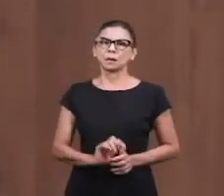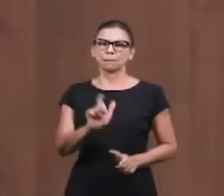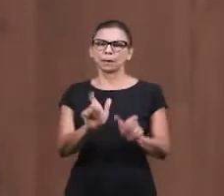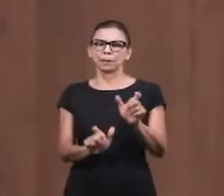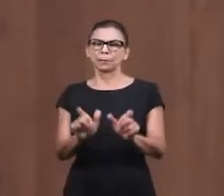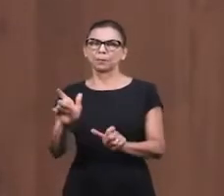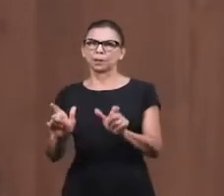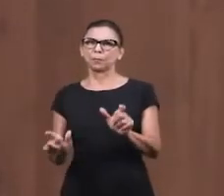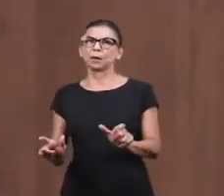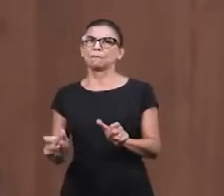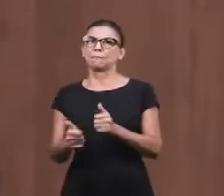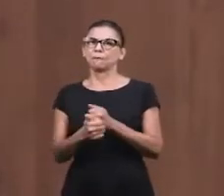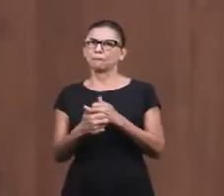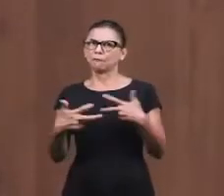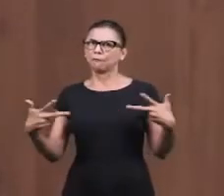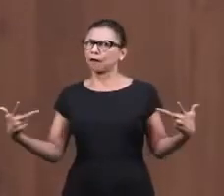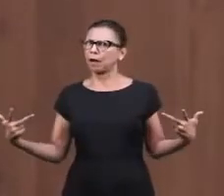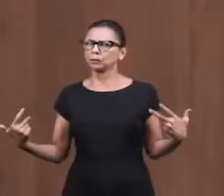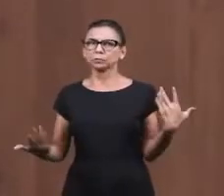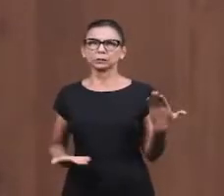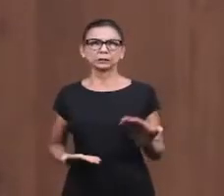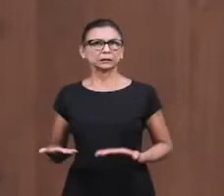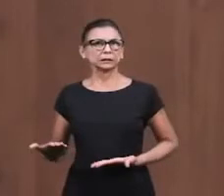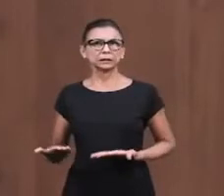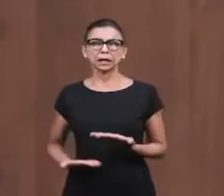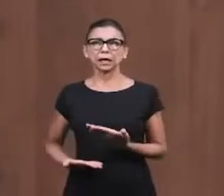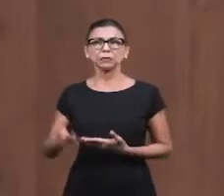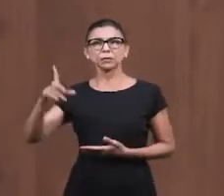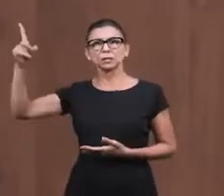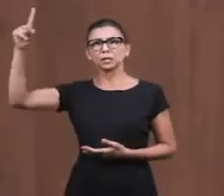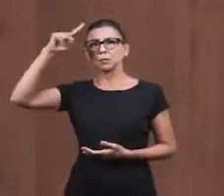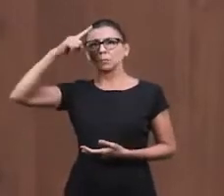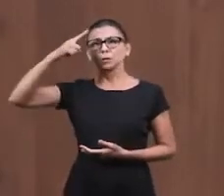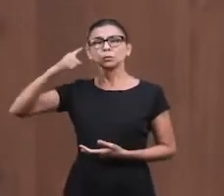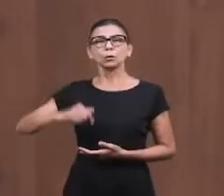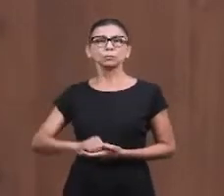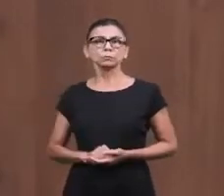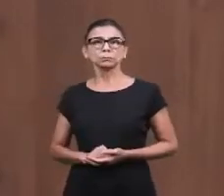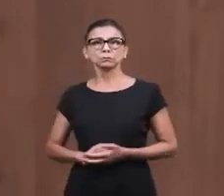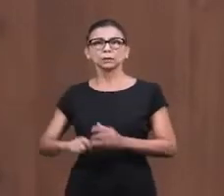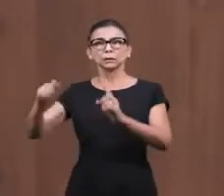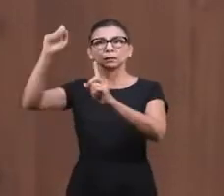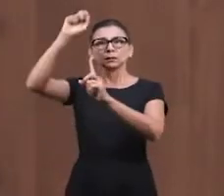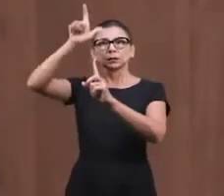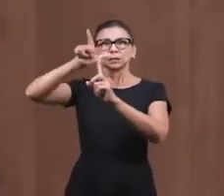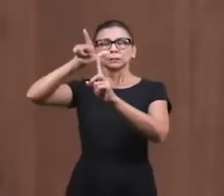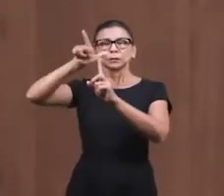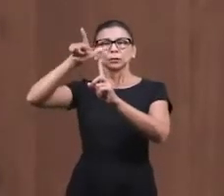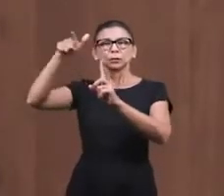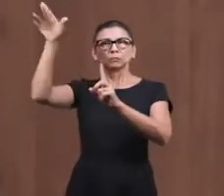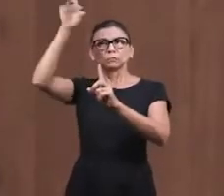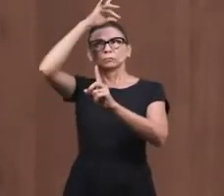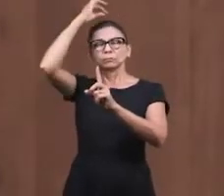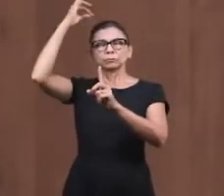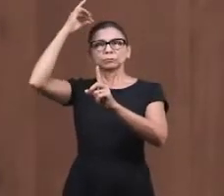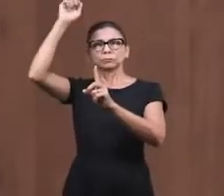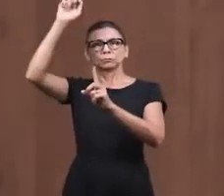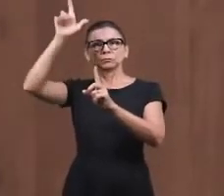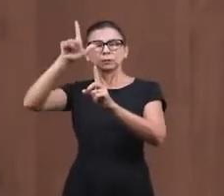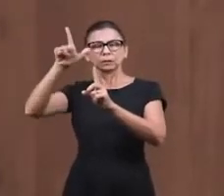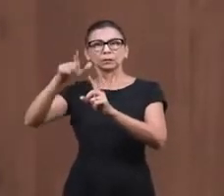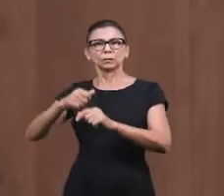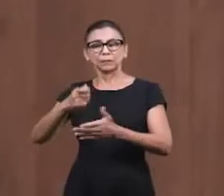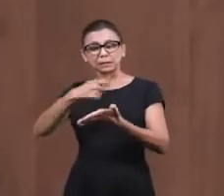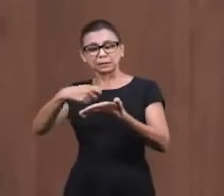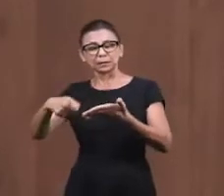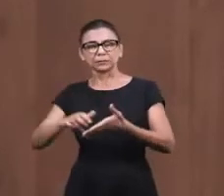many writers of the Bible. The Lord used many men to write the Bible. But did they write of their own head?